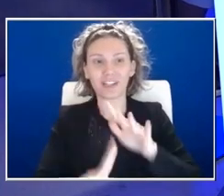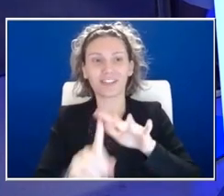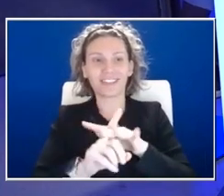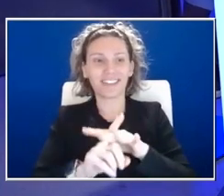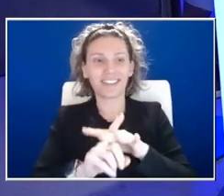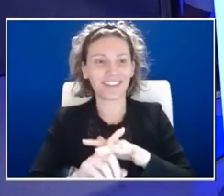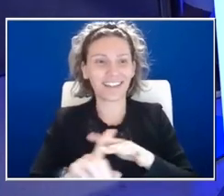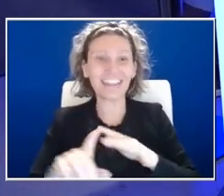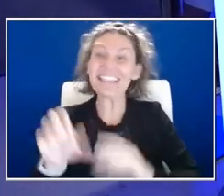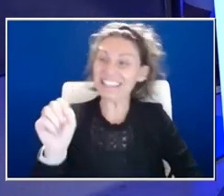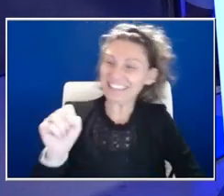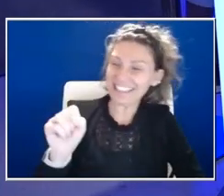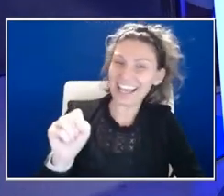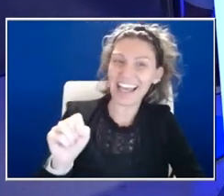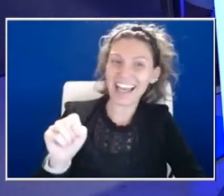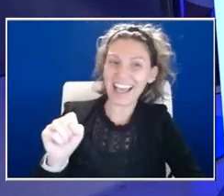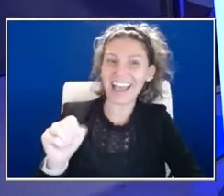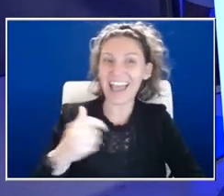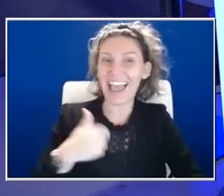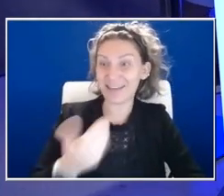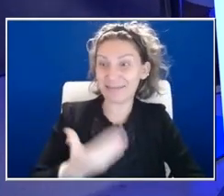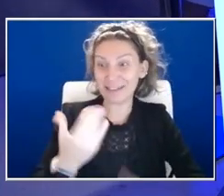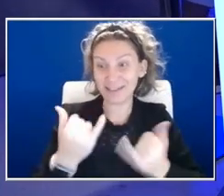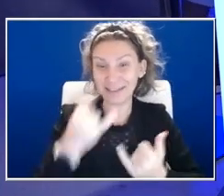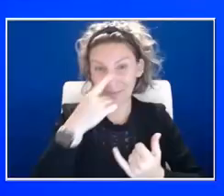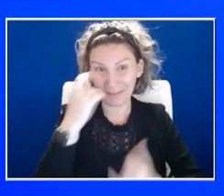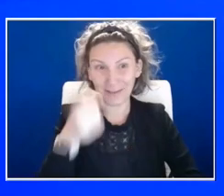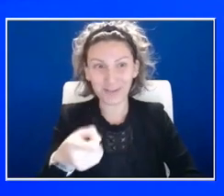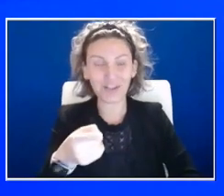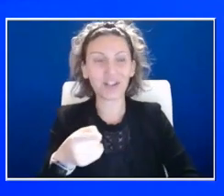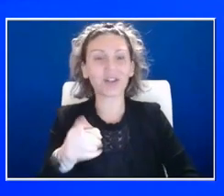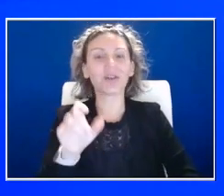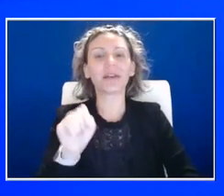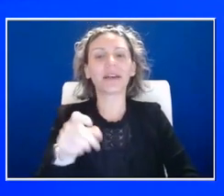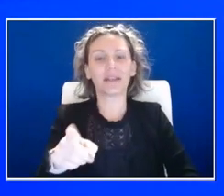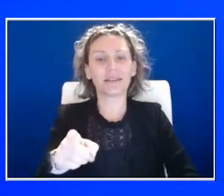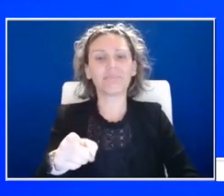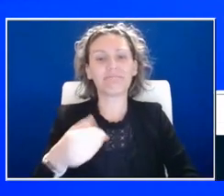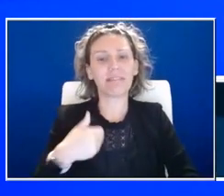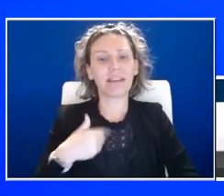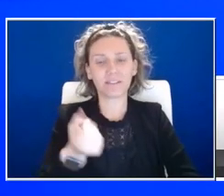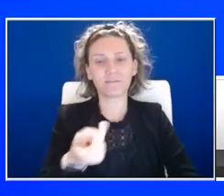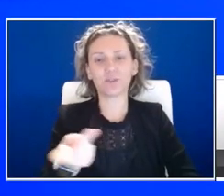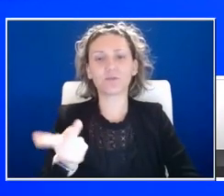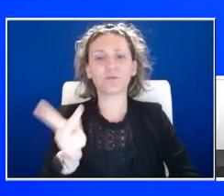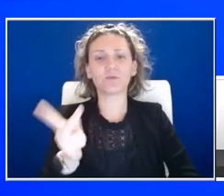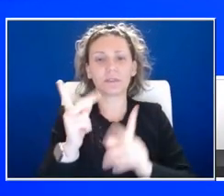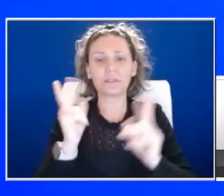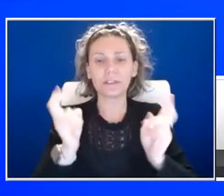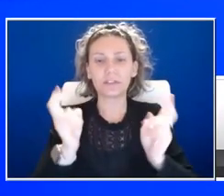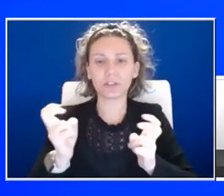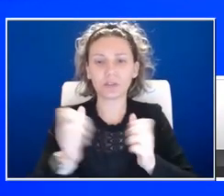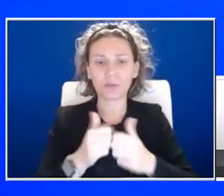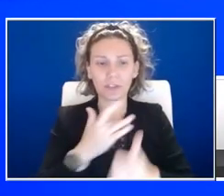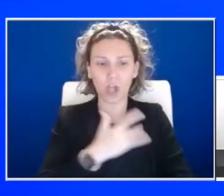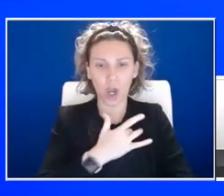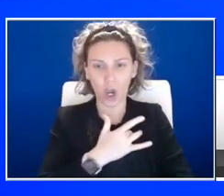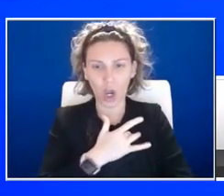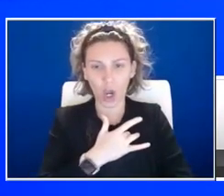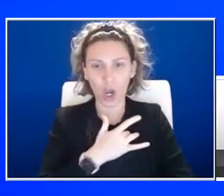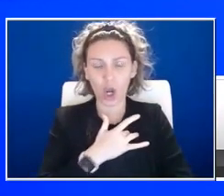And I'm here today because of her. Yeah. I love it. Well, he's had a few issues, like with a heart arrhythmia